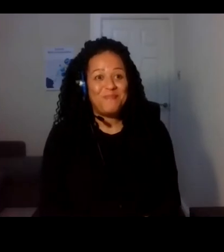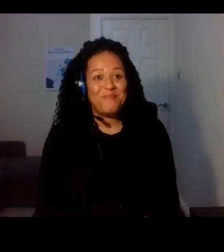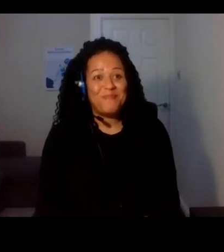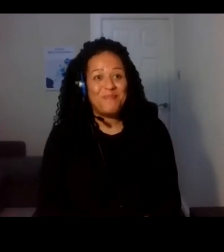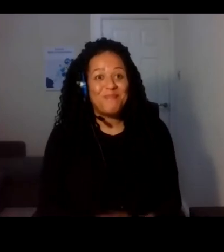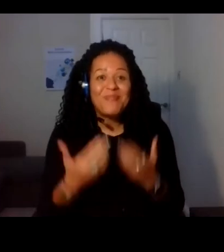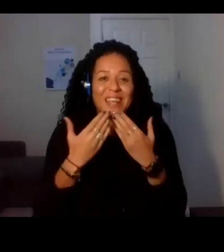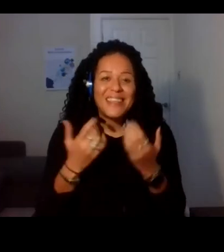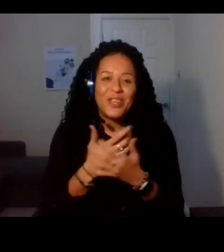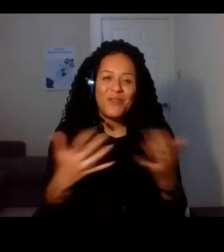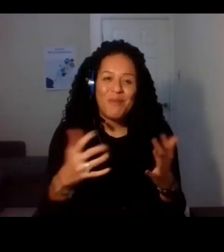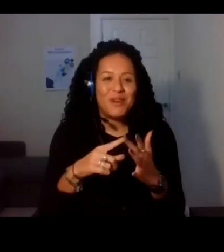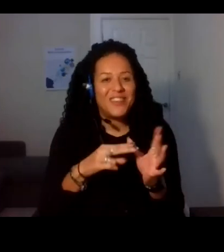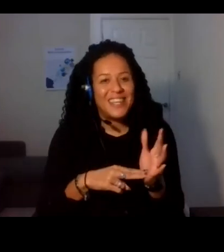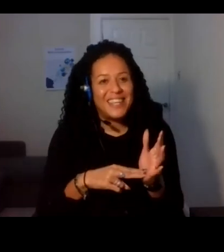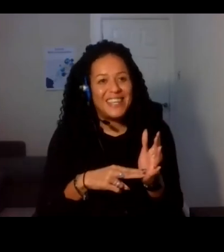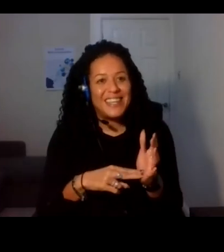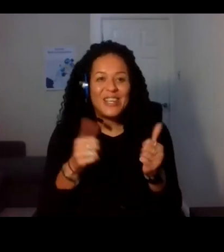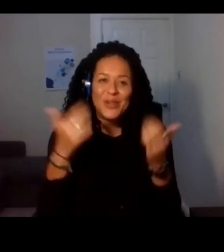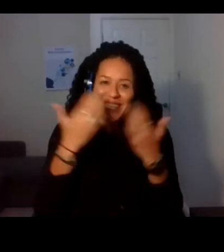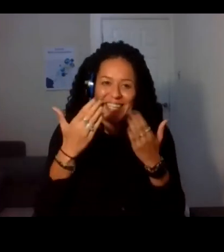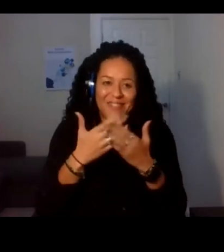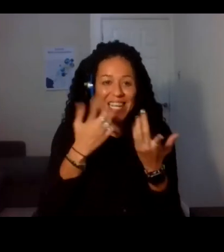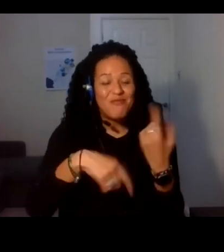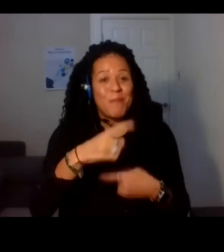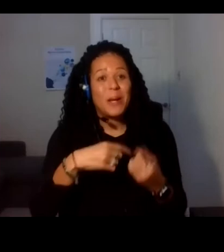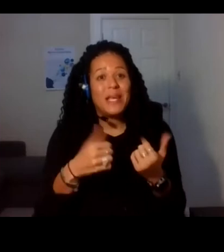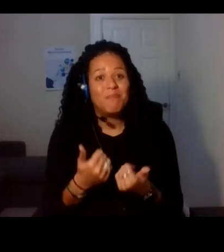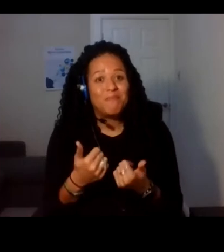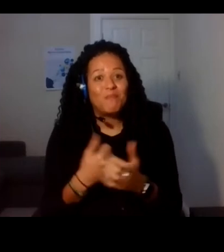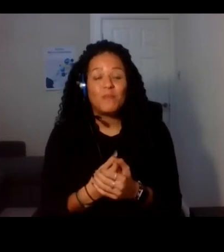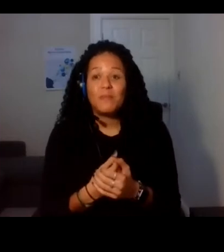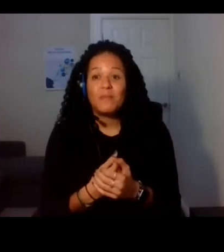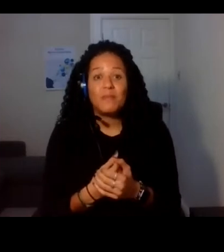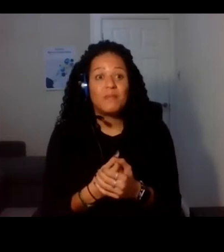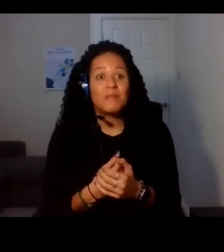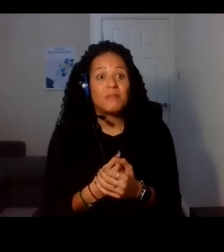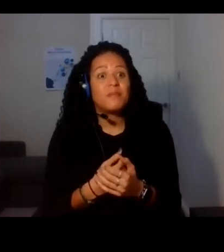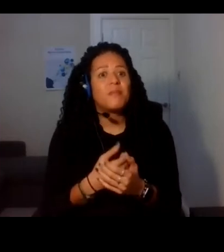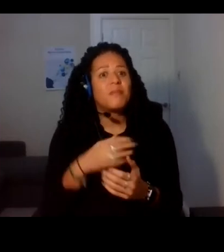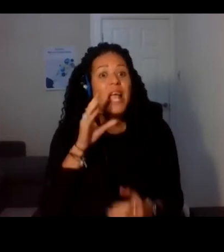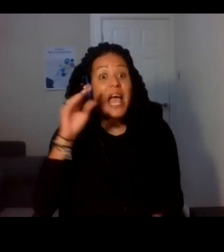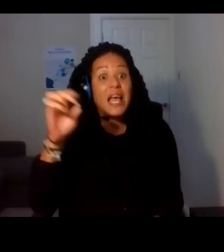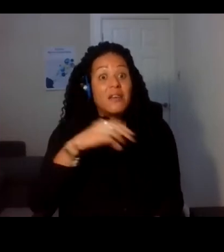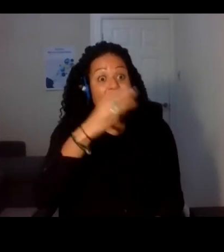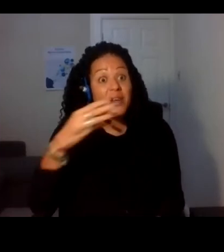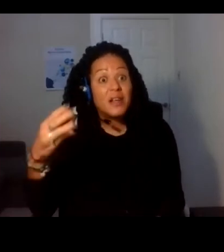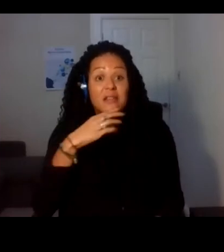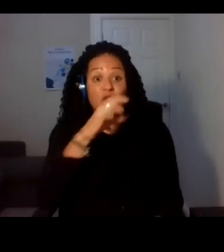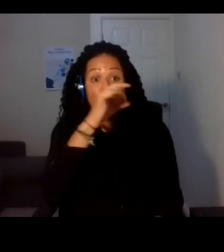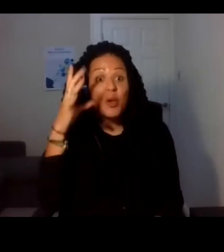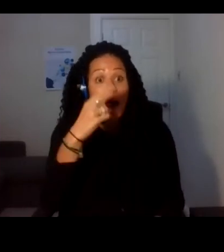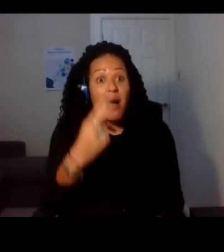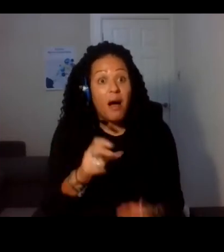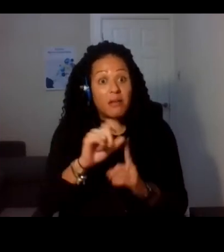Thank you very much, Ian, and good evening, everyone. Echoes from Essex is our summer arts project delivered